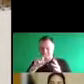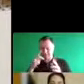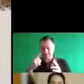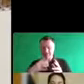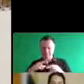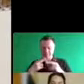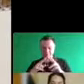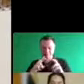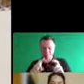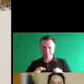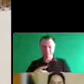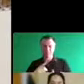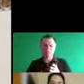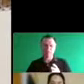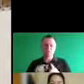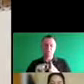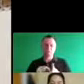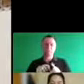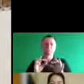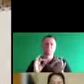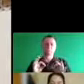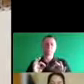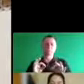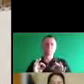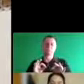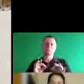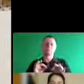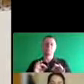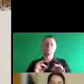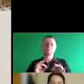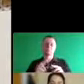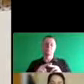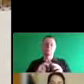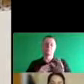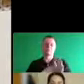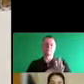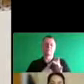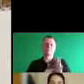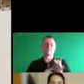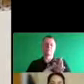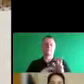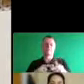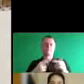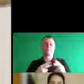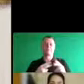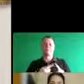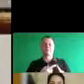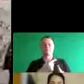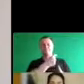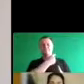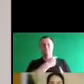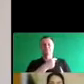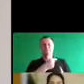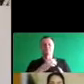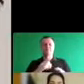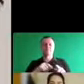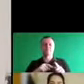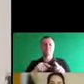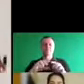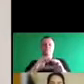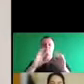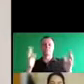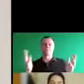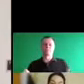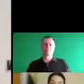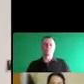That only tracks a very certain familiar lines. It really doesn't cover, you know, a global idea of